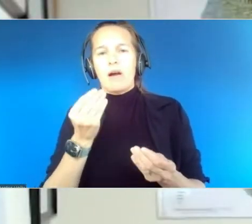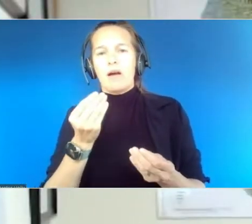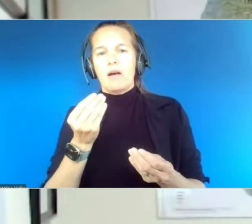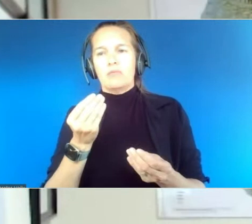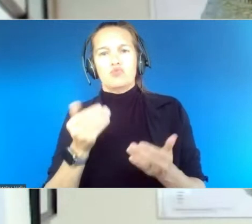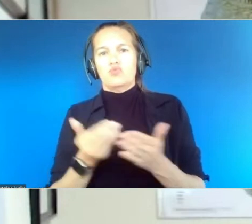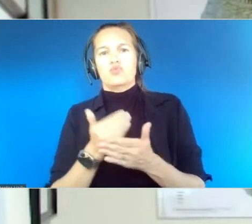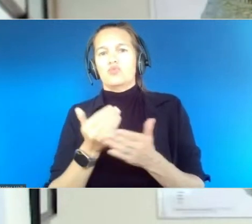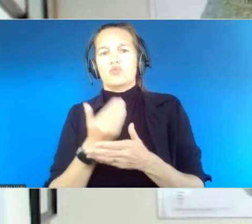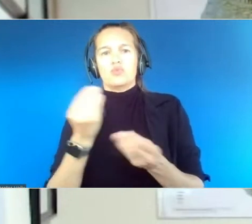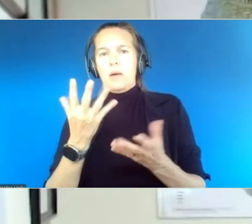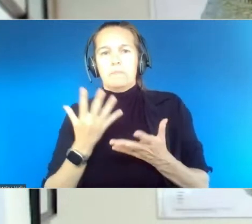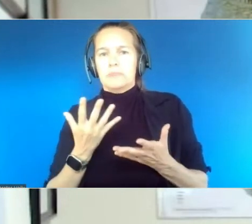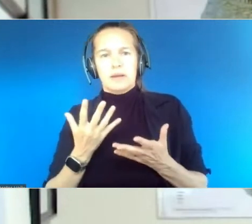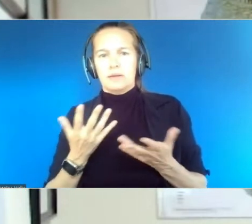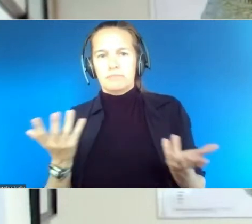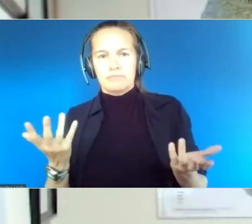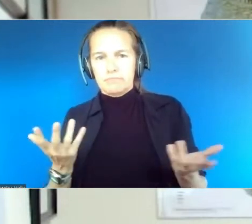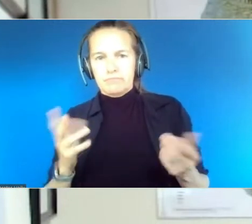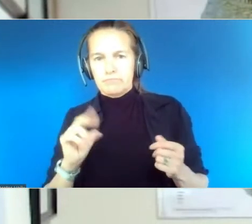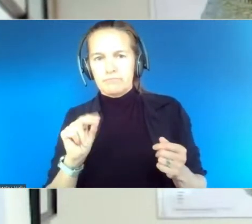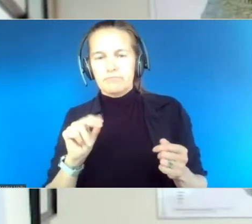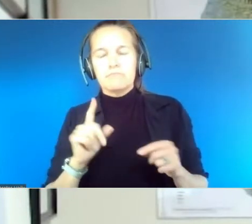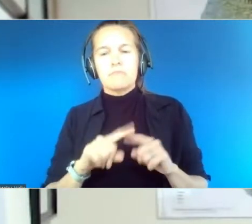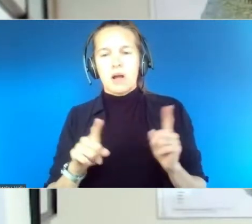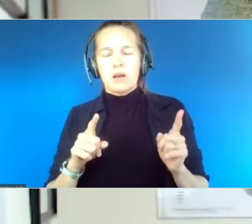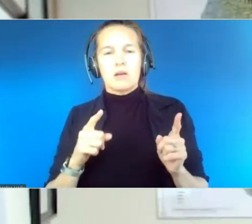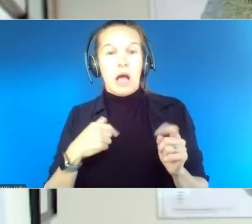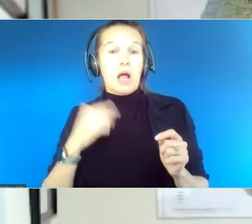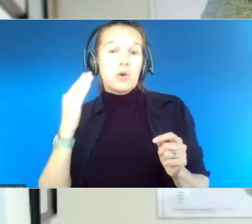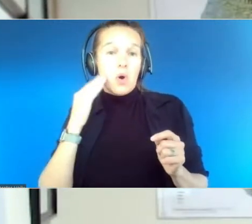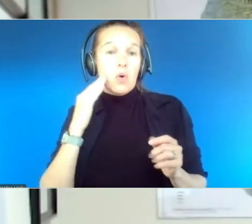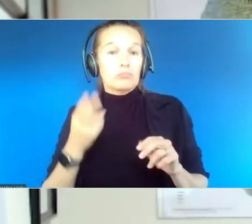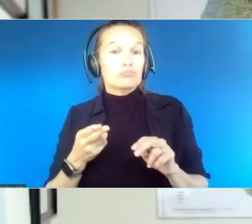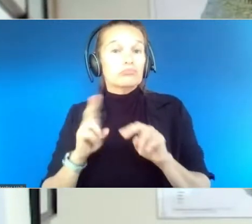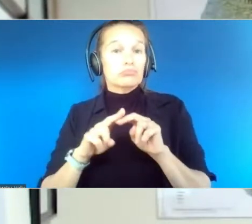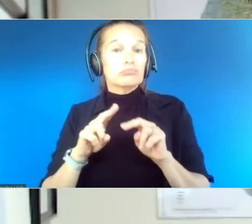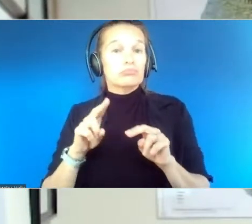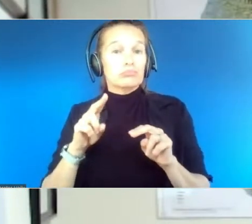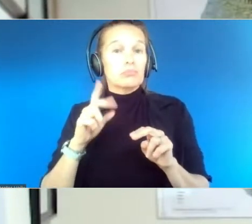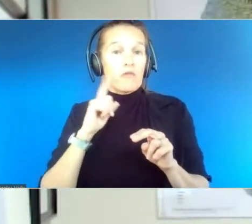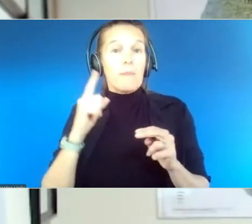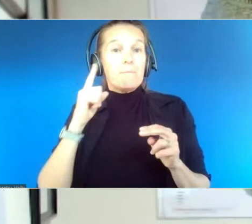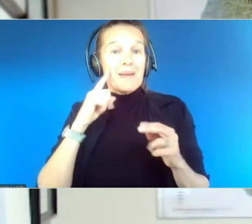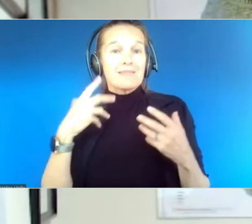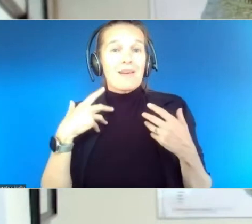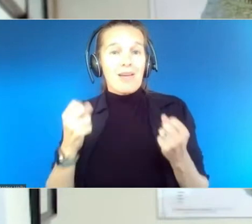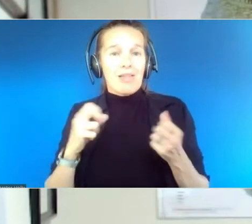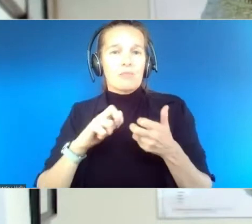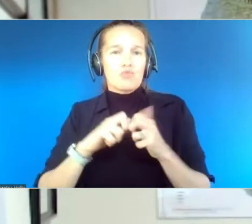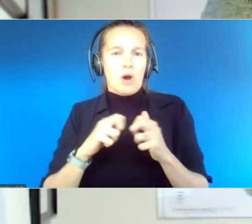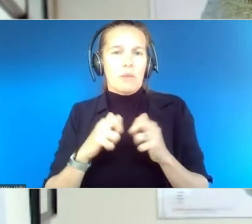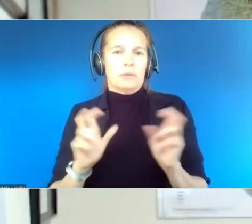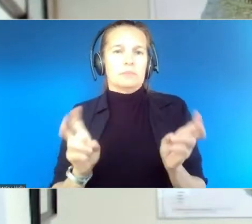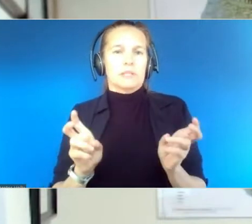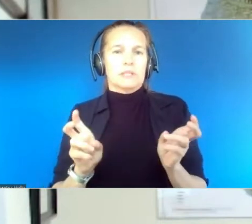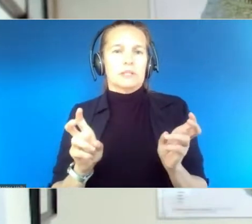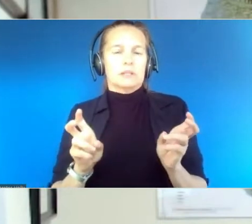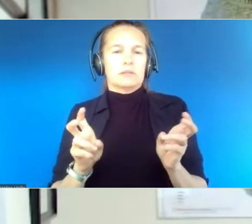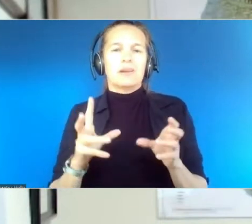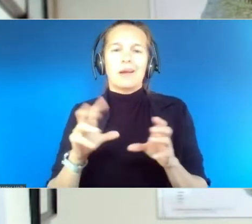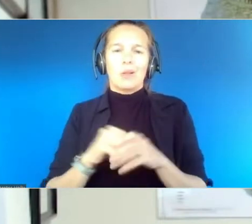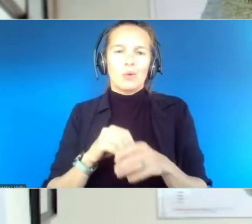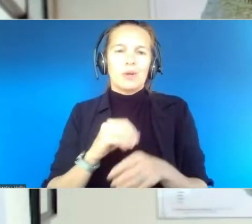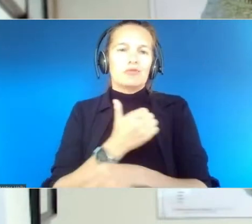has continued to be an increase in mental health problems, including drug